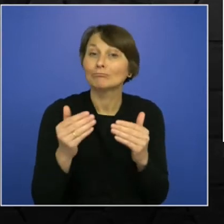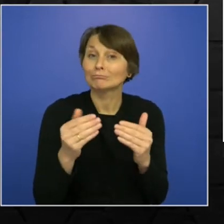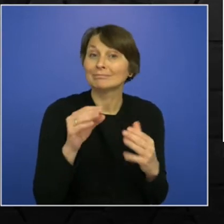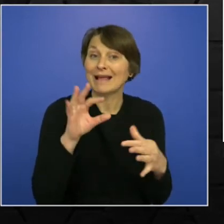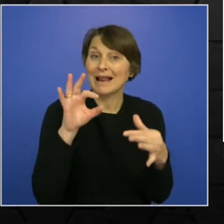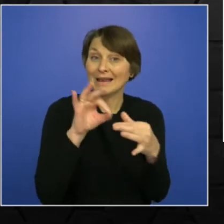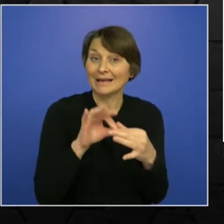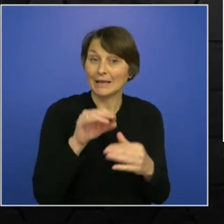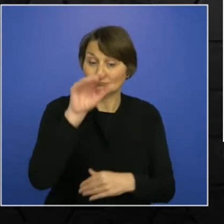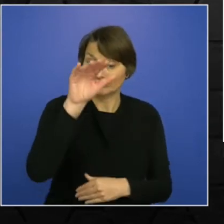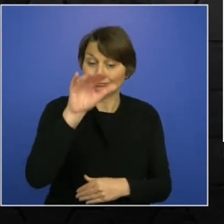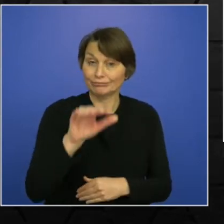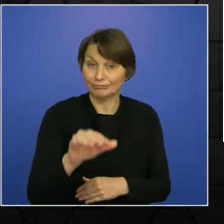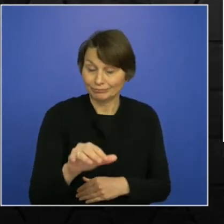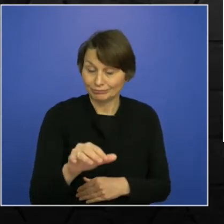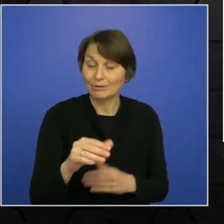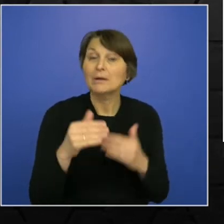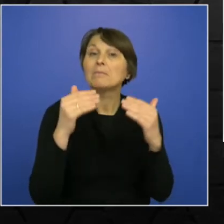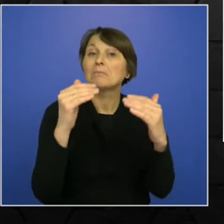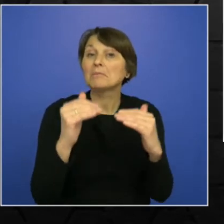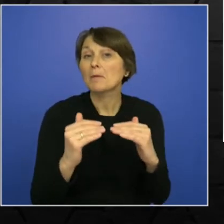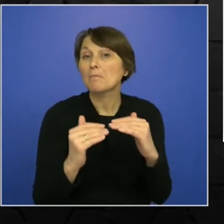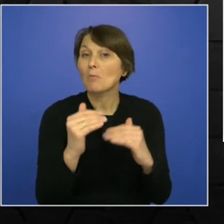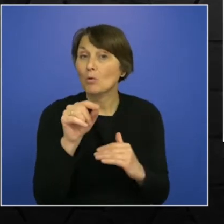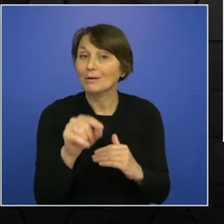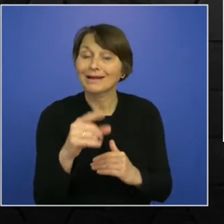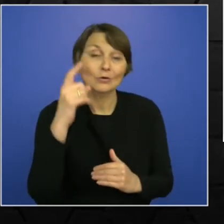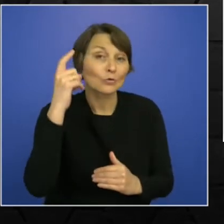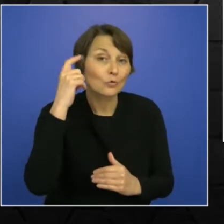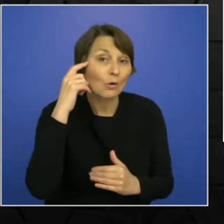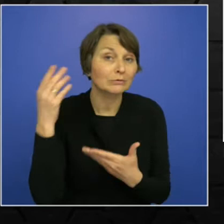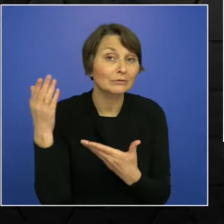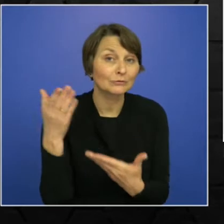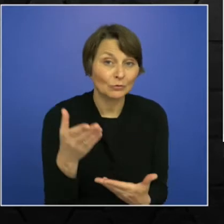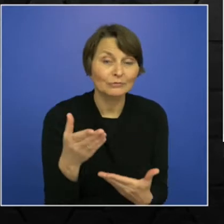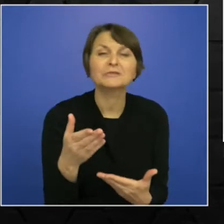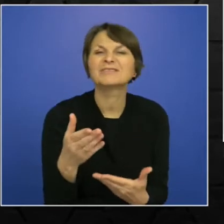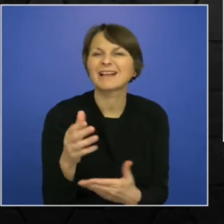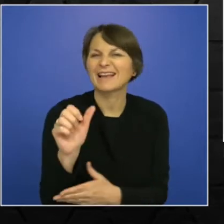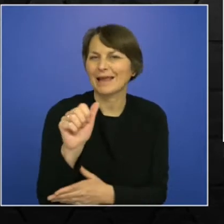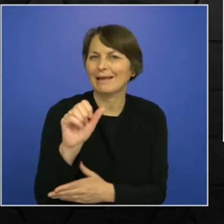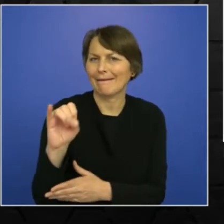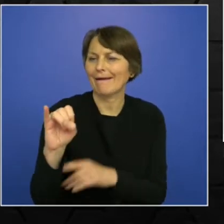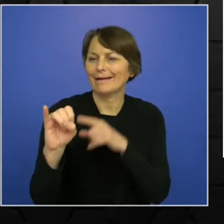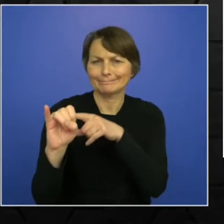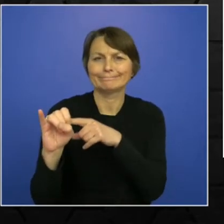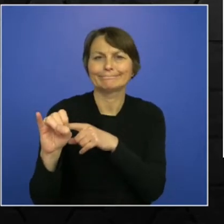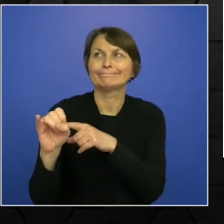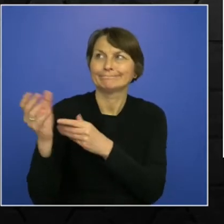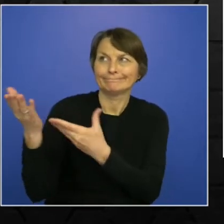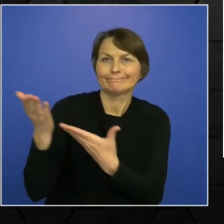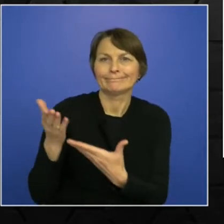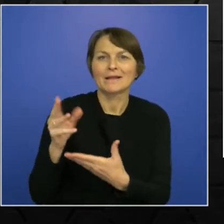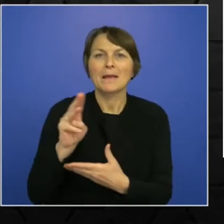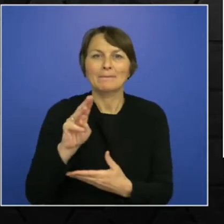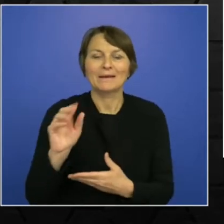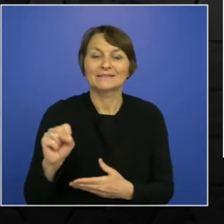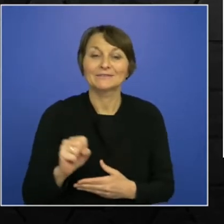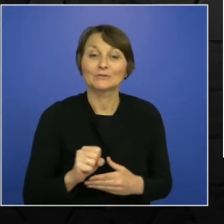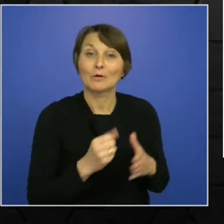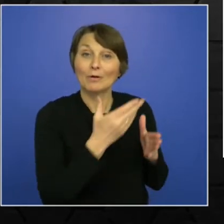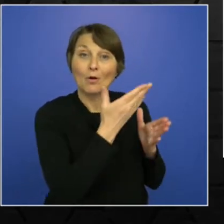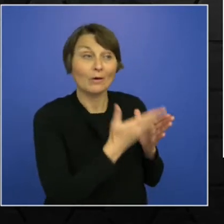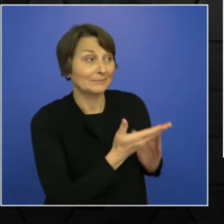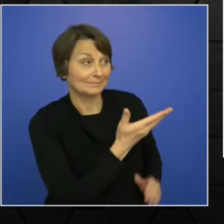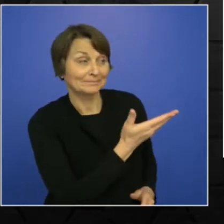the cognitive services which are AI as an offering, which are given to us by Microsoft. So all these cognitive services also you can